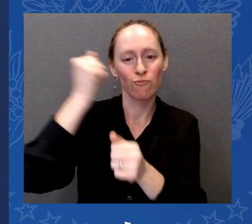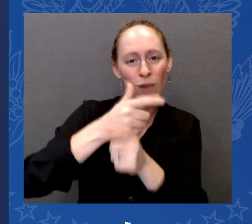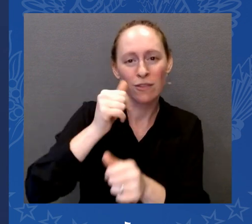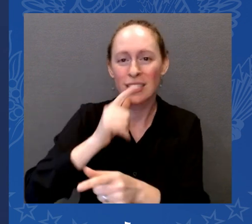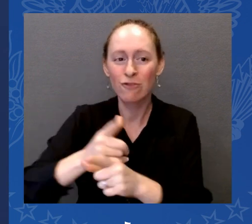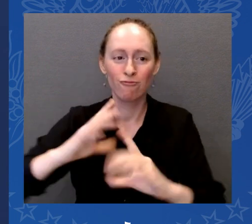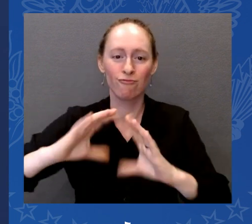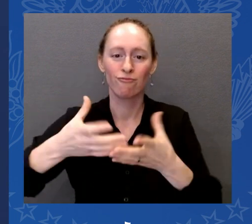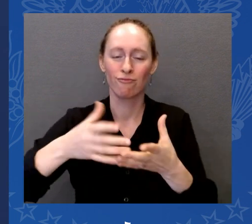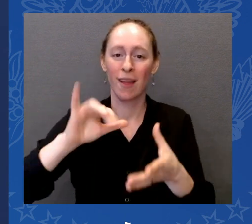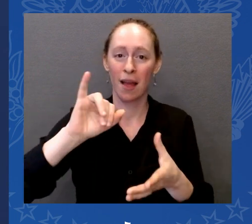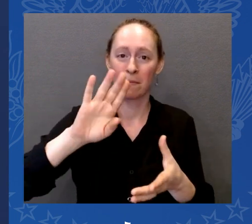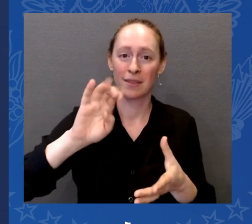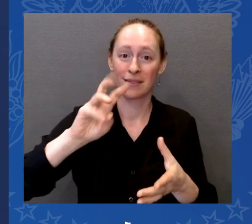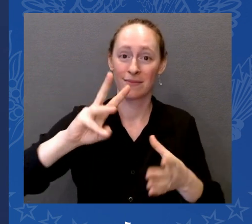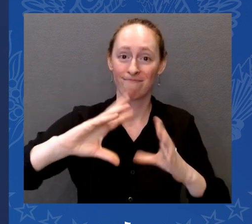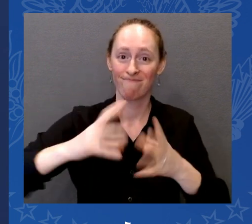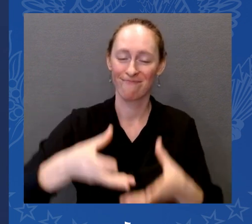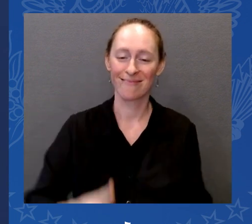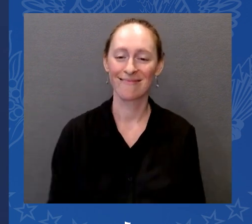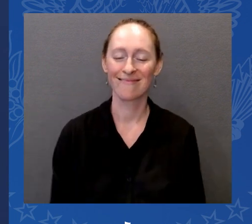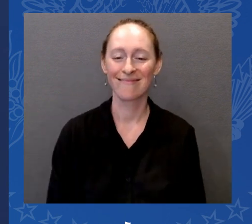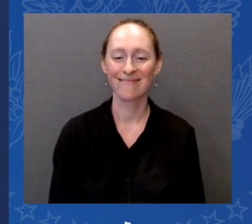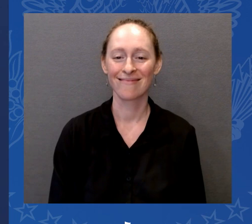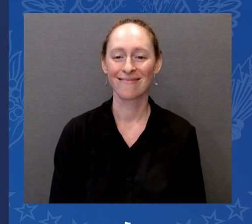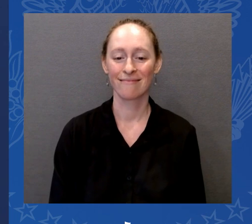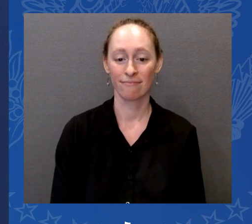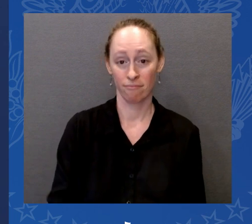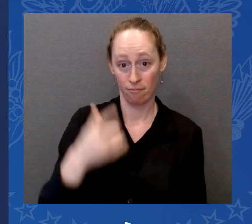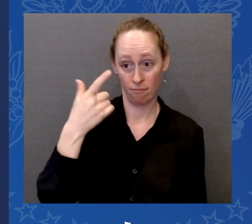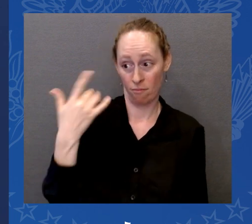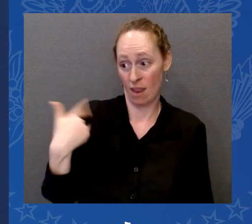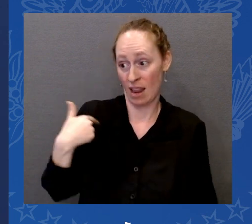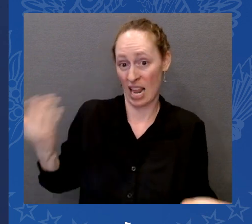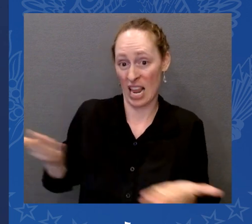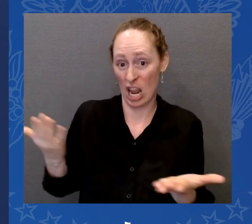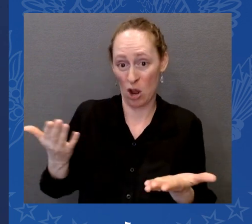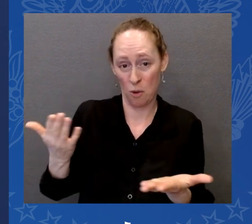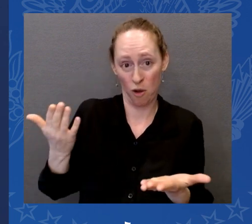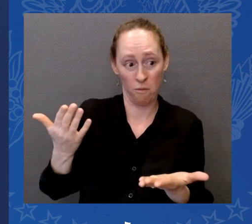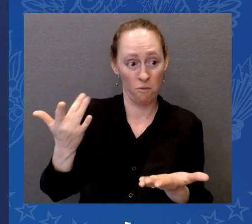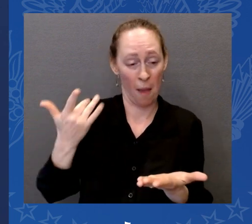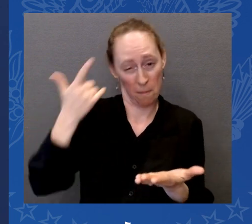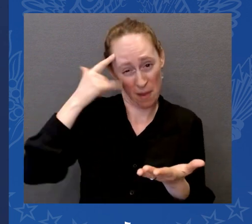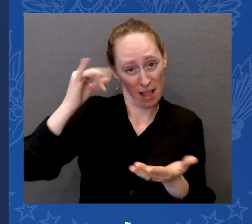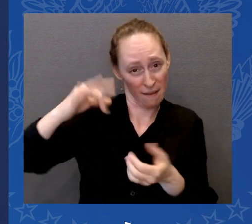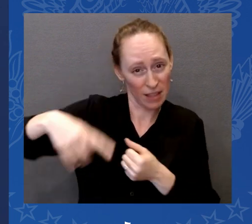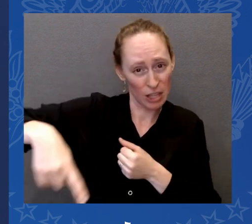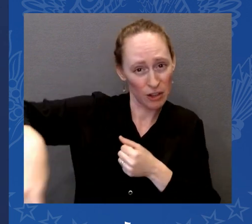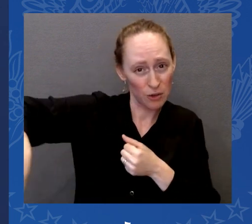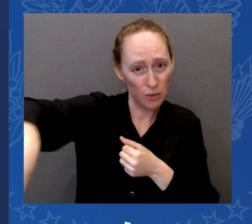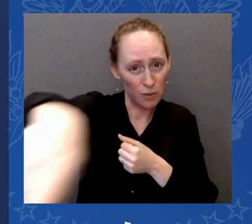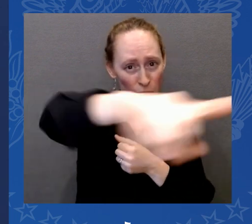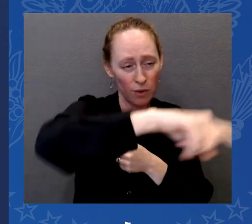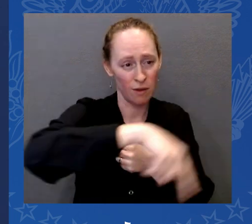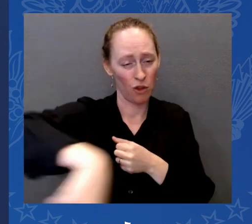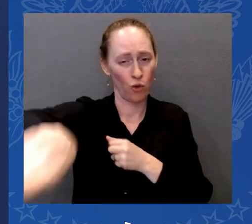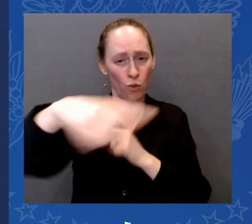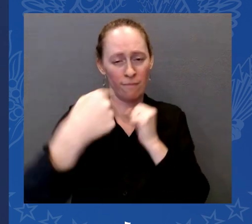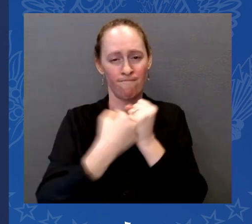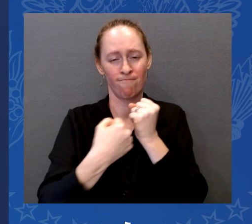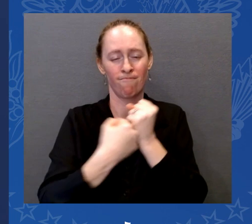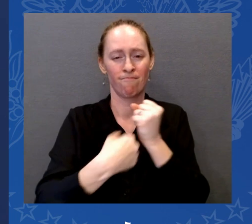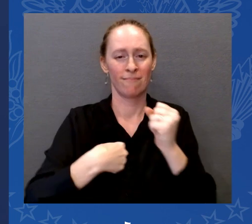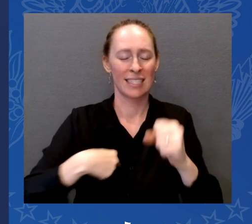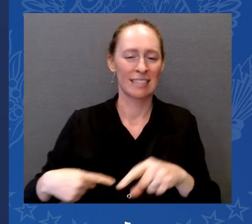because of the IBW, not a joke. They endorsed me early on, and along with, quite frankly, every other union